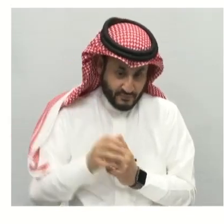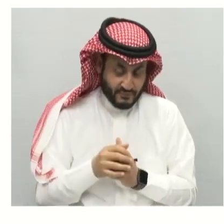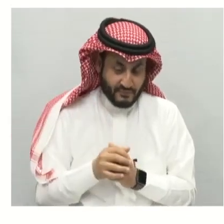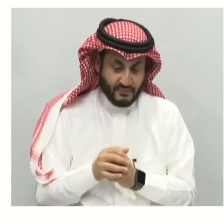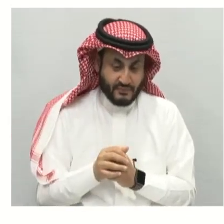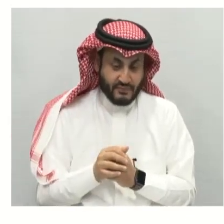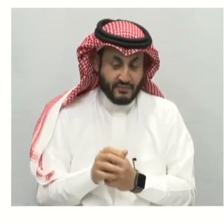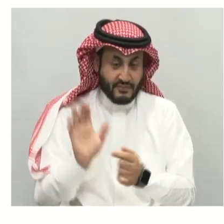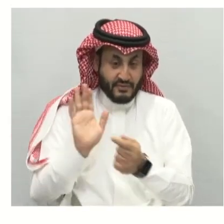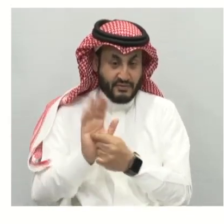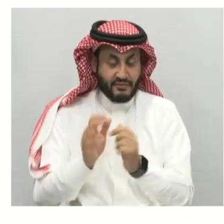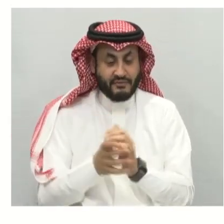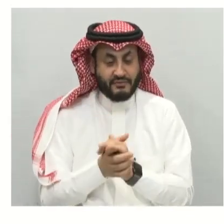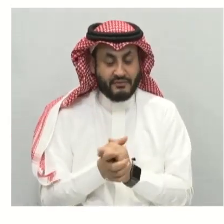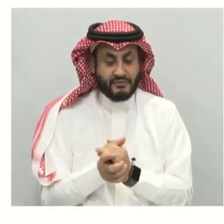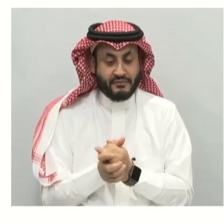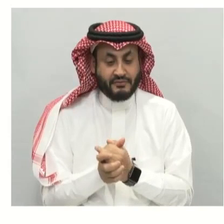And full stop.